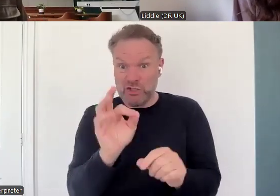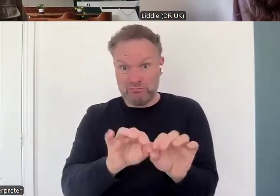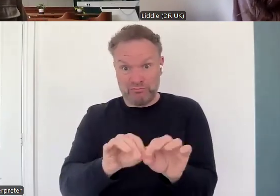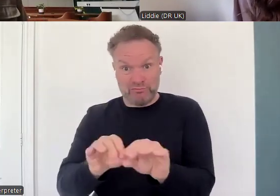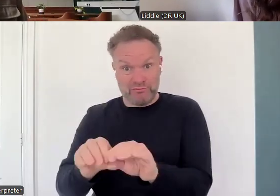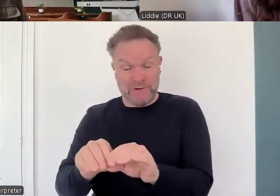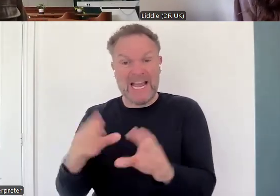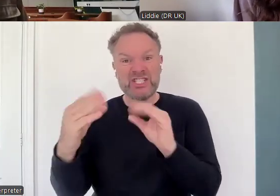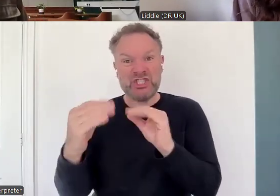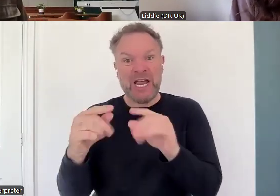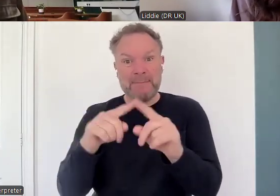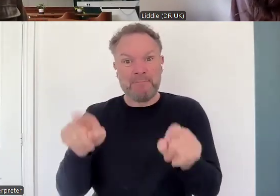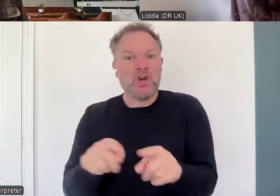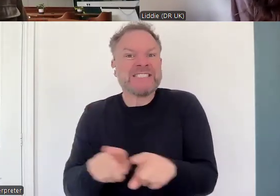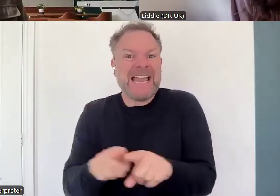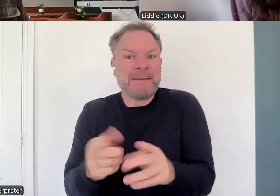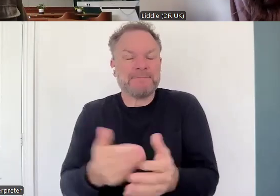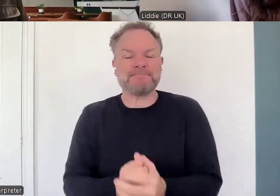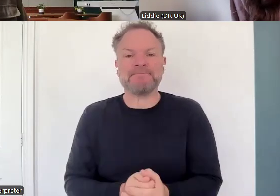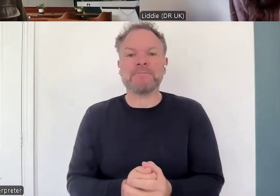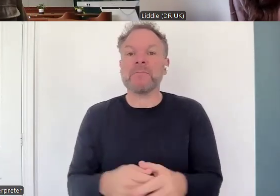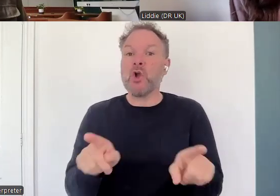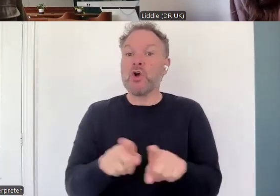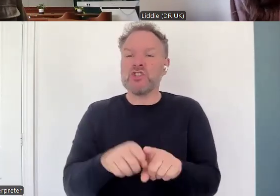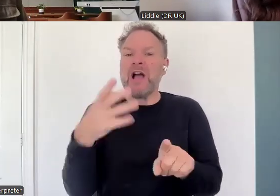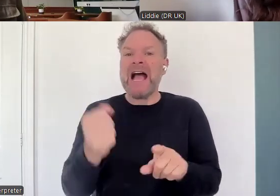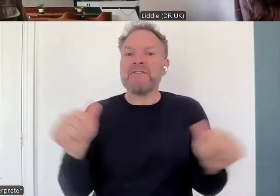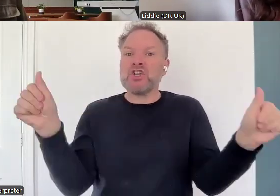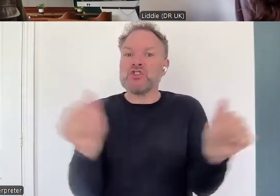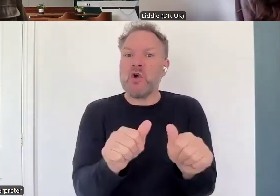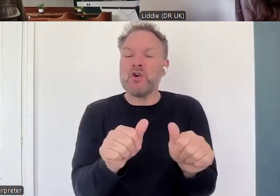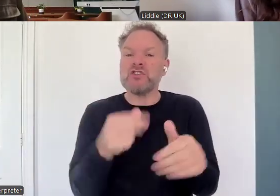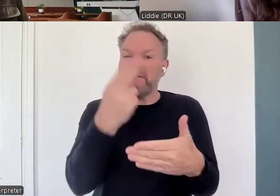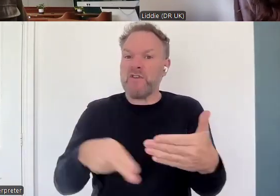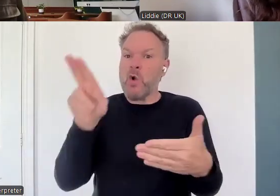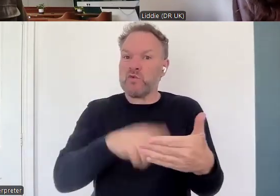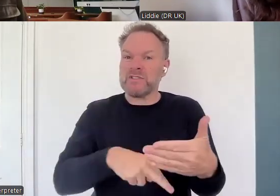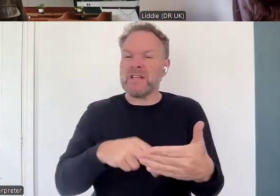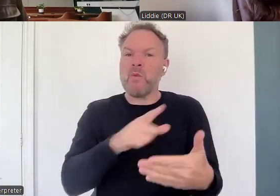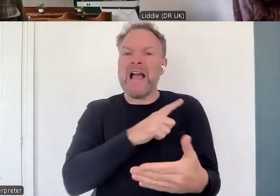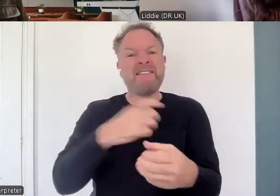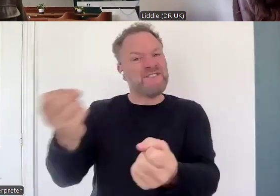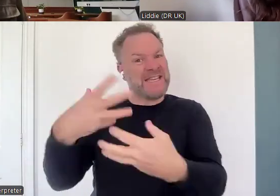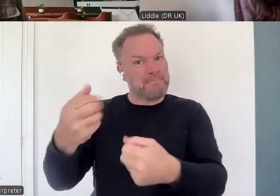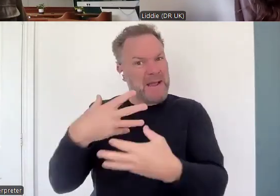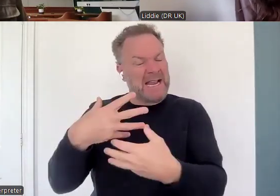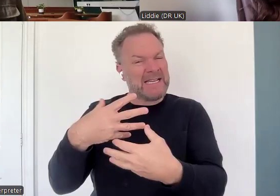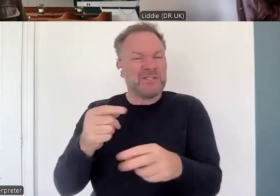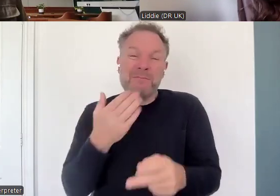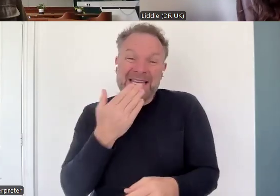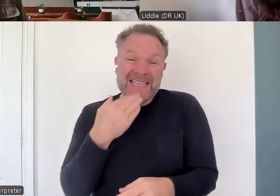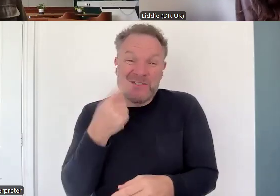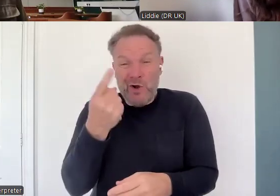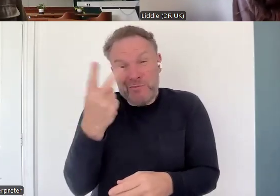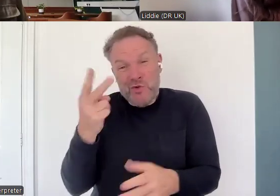chat box open as well. We do also have a very short poll at the end to collect feedback. So if you've got a minute or two just to fill this in,